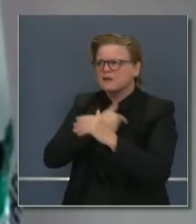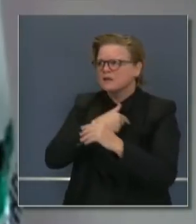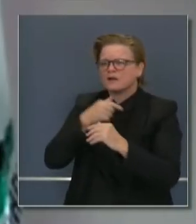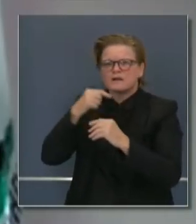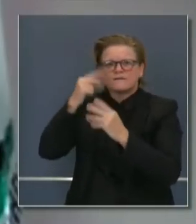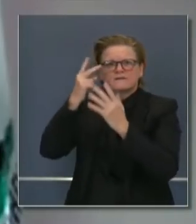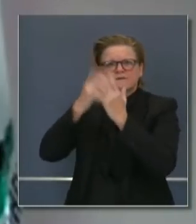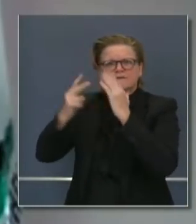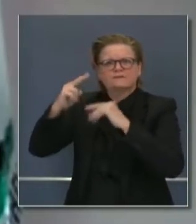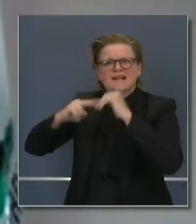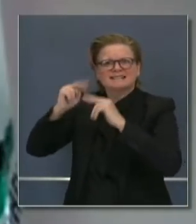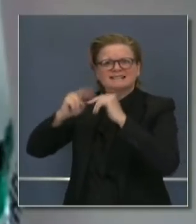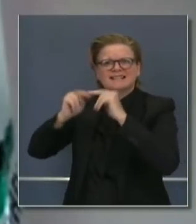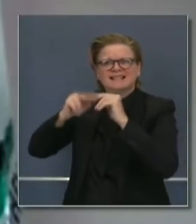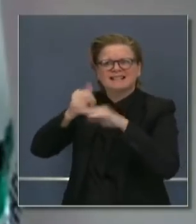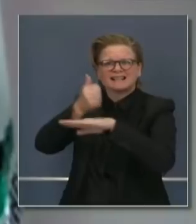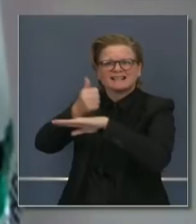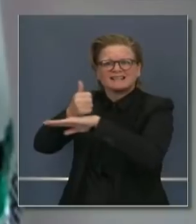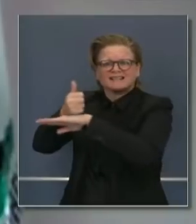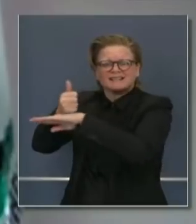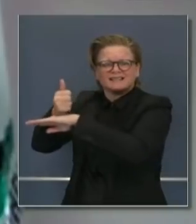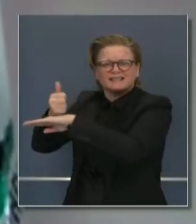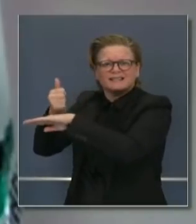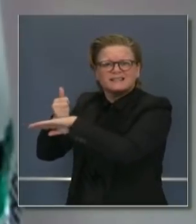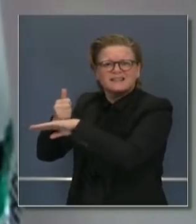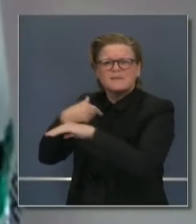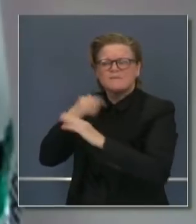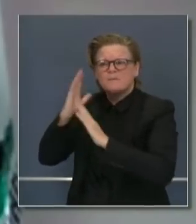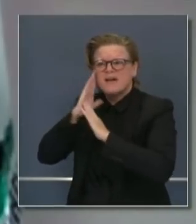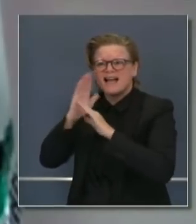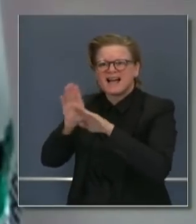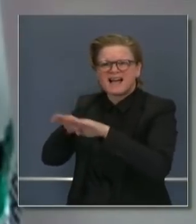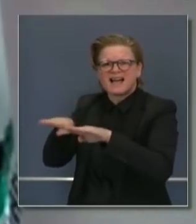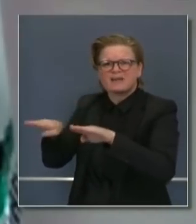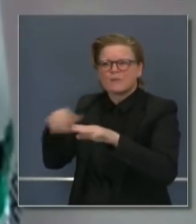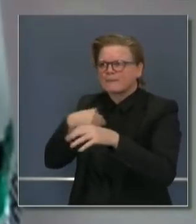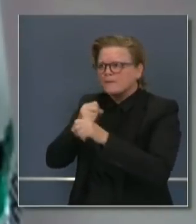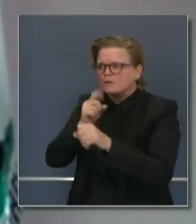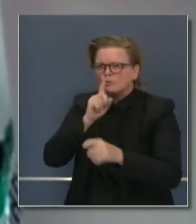as the governor mentioned, plus all of the medications and the